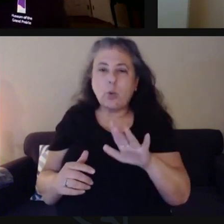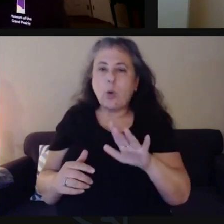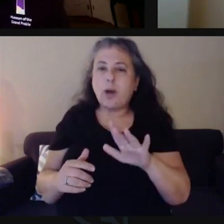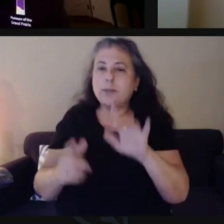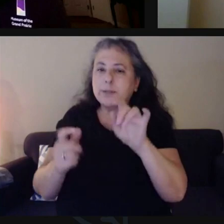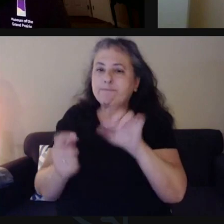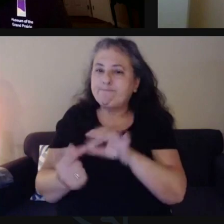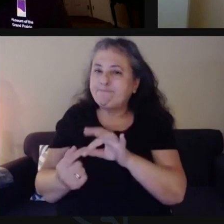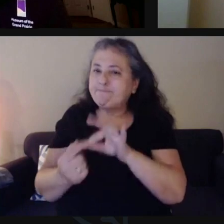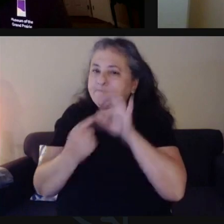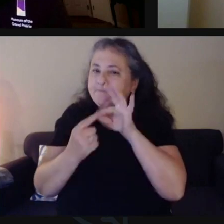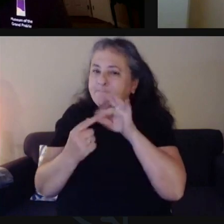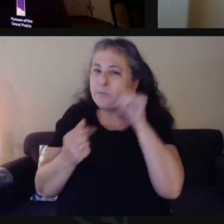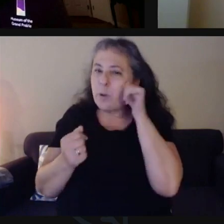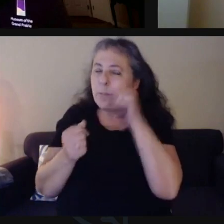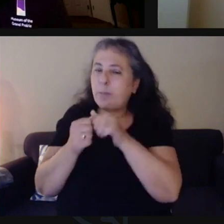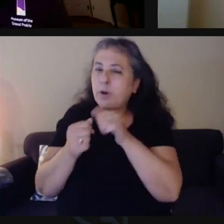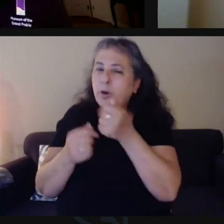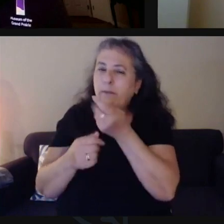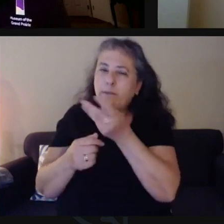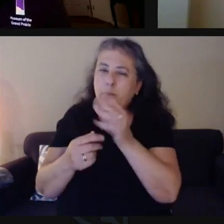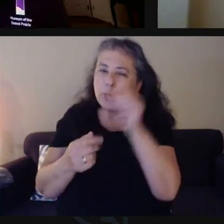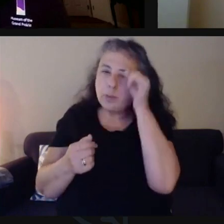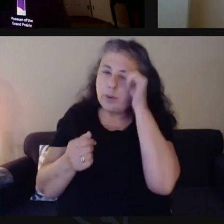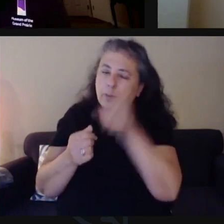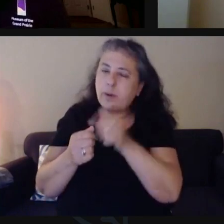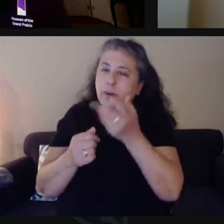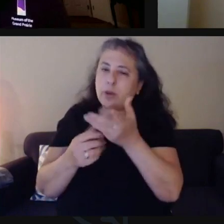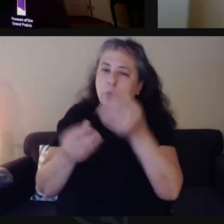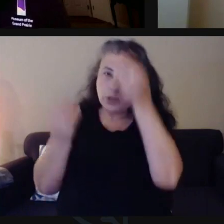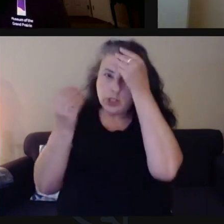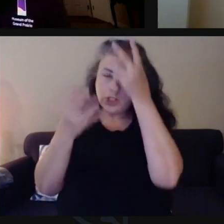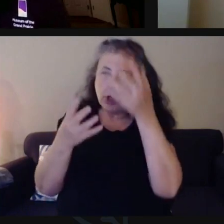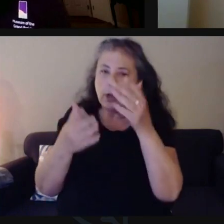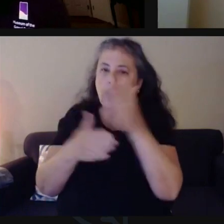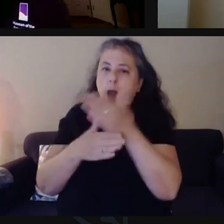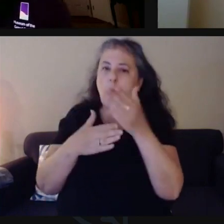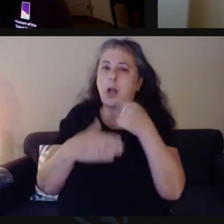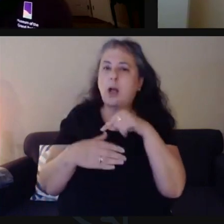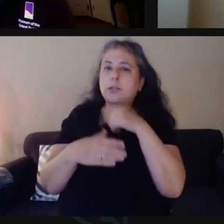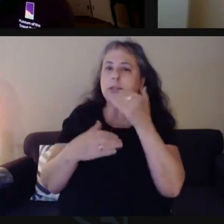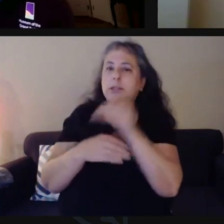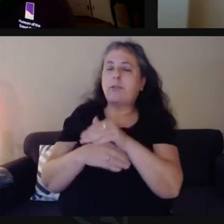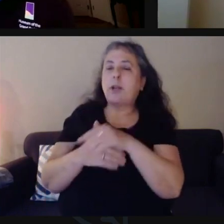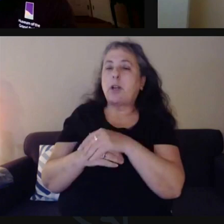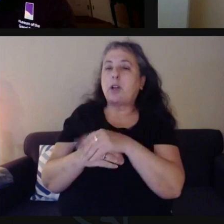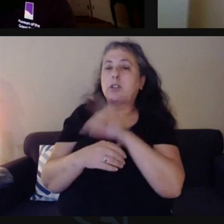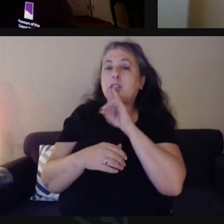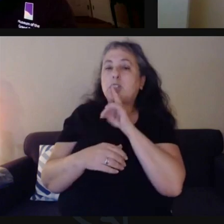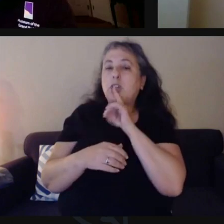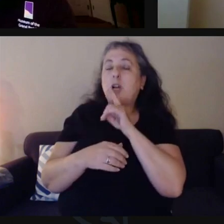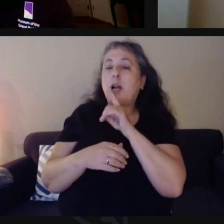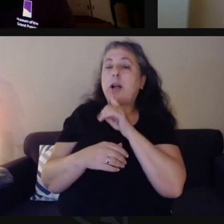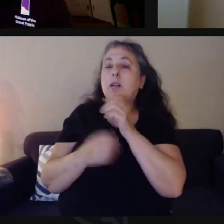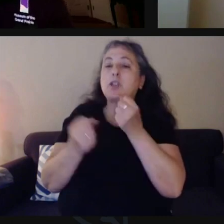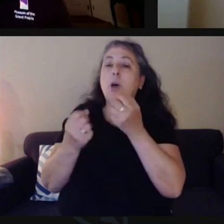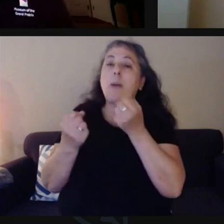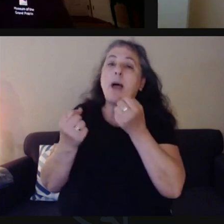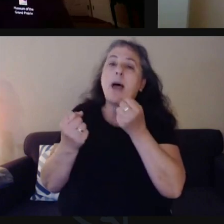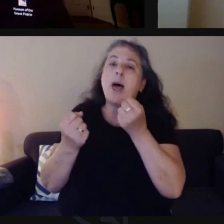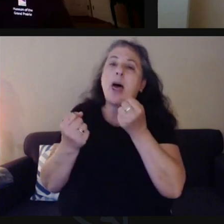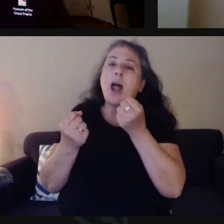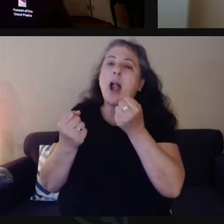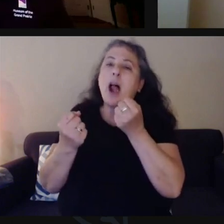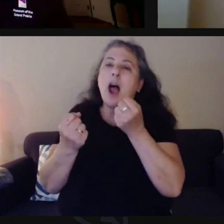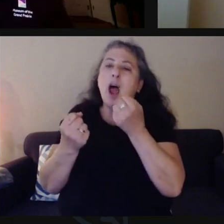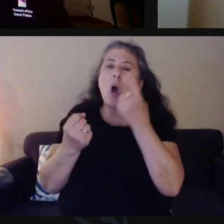you, or a handful, or anything that you'd like to share maybe to end us this evening? Sure. There's so many. I